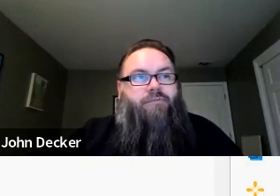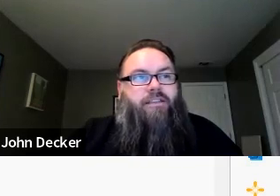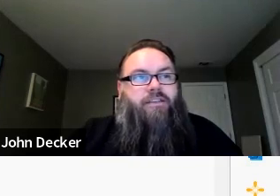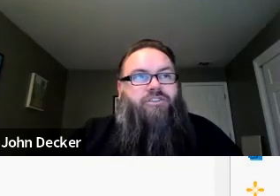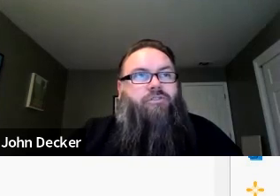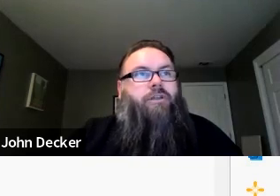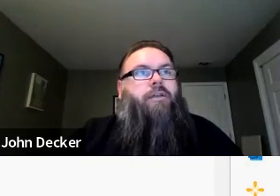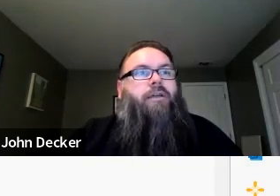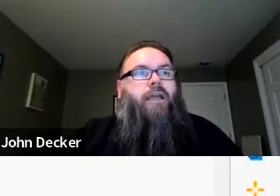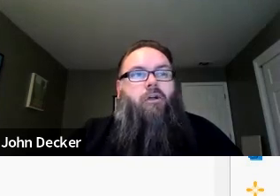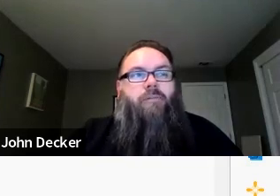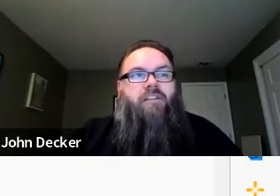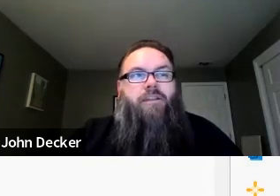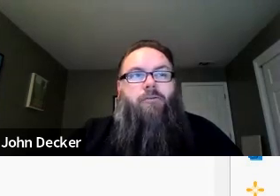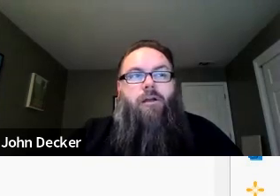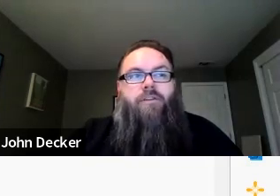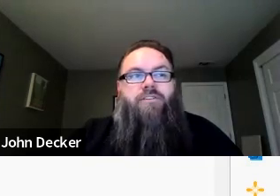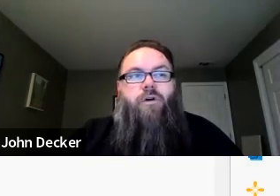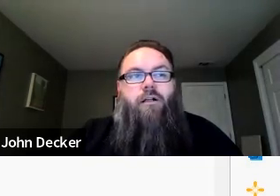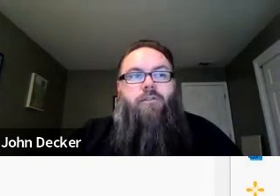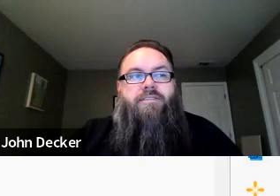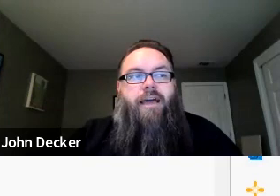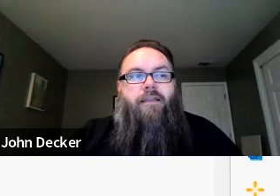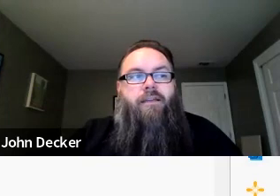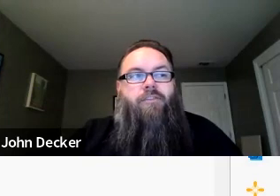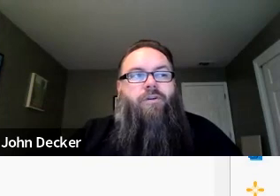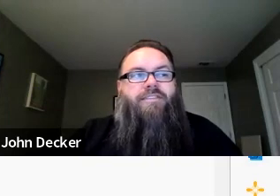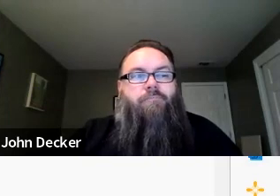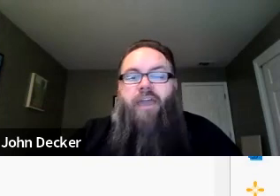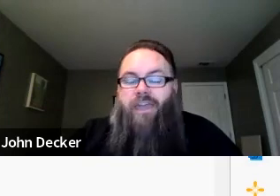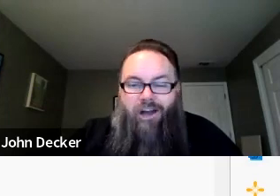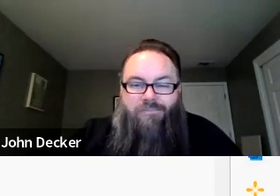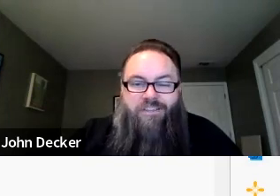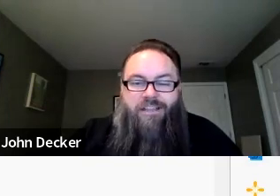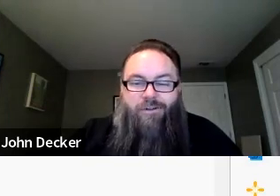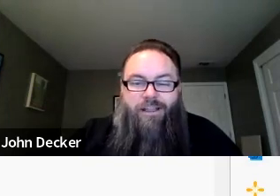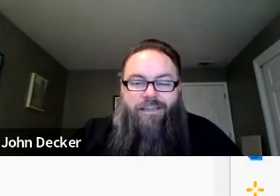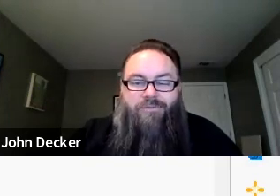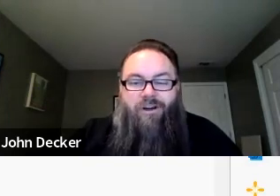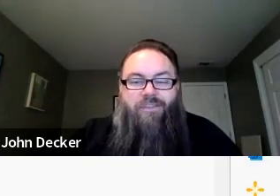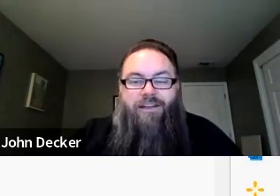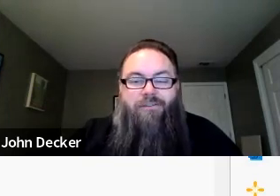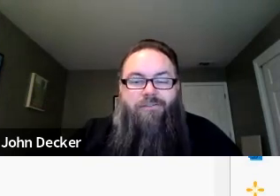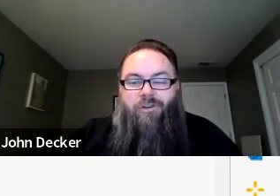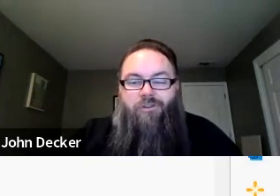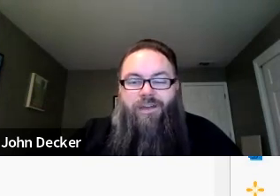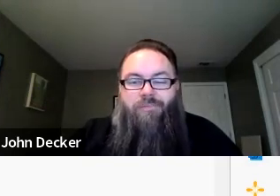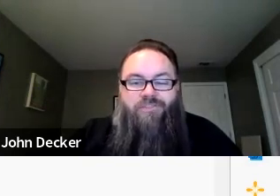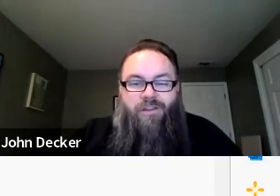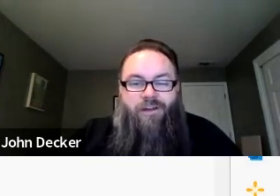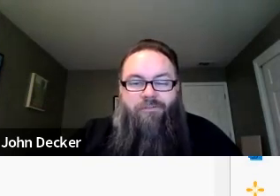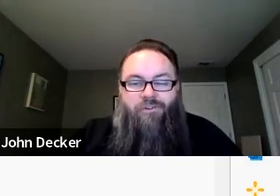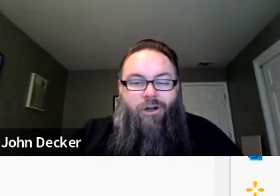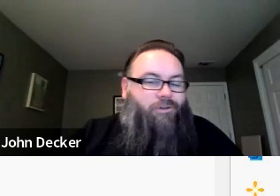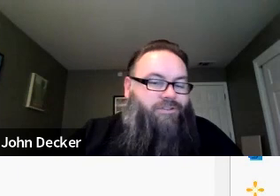Michelle identified the issue and Erica might have been aware of it as well, was that there was a pay option that looked like it was on there where you had to